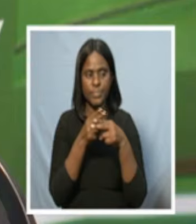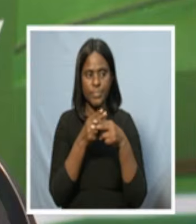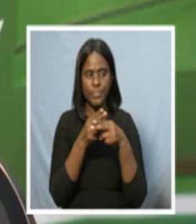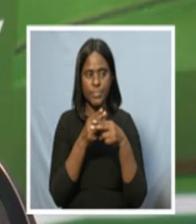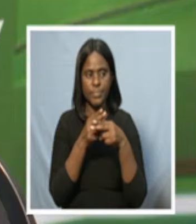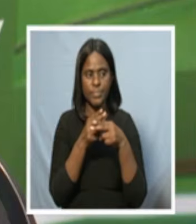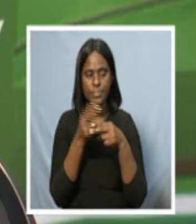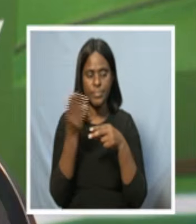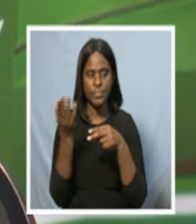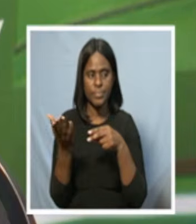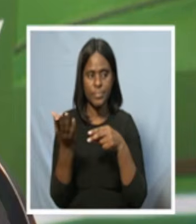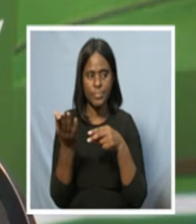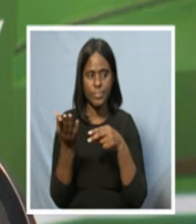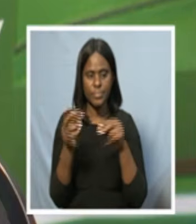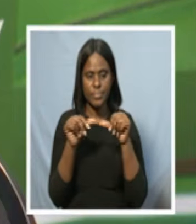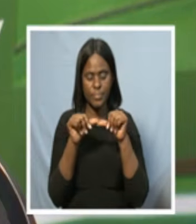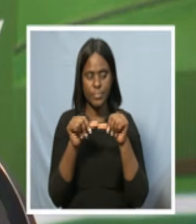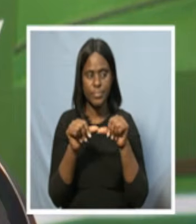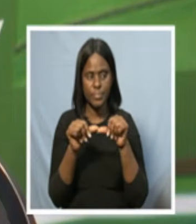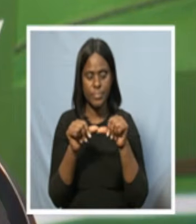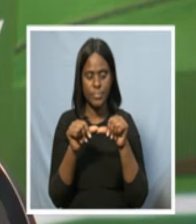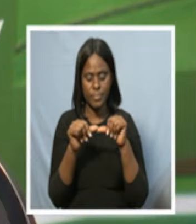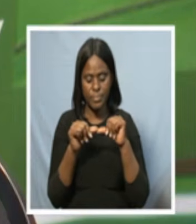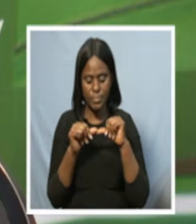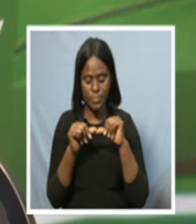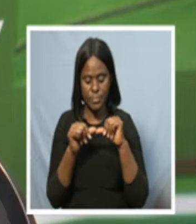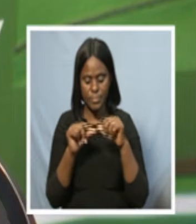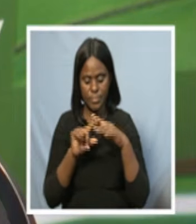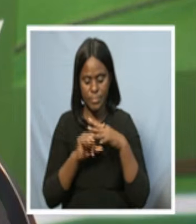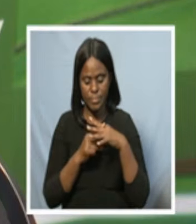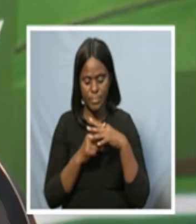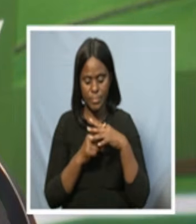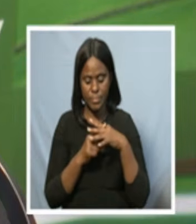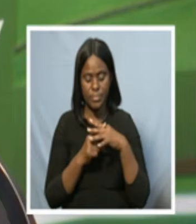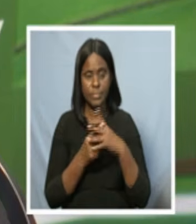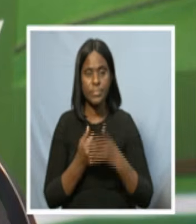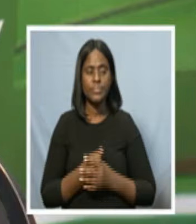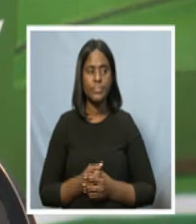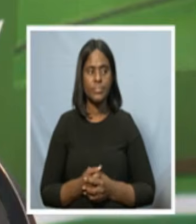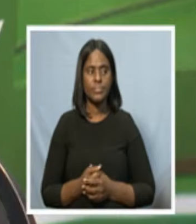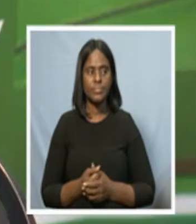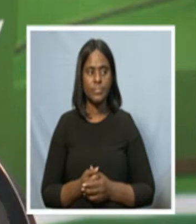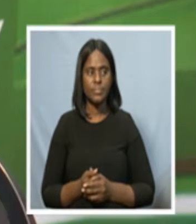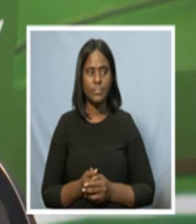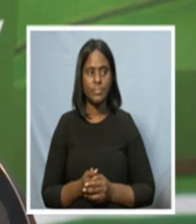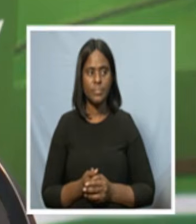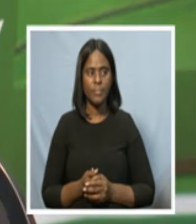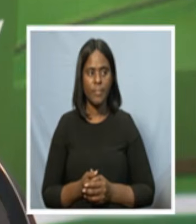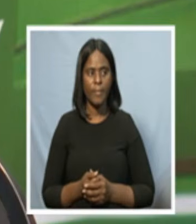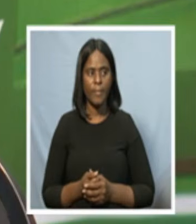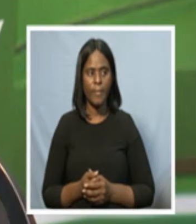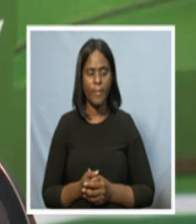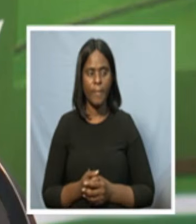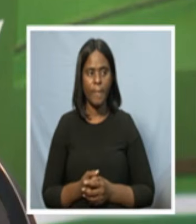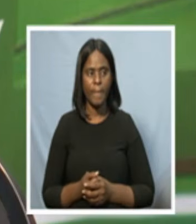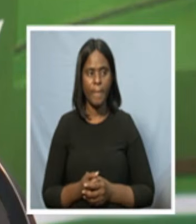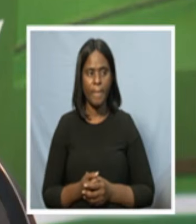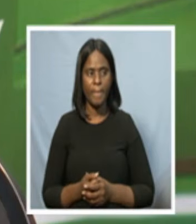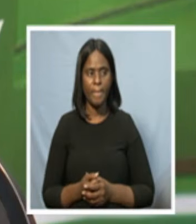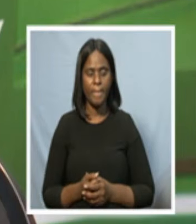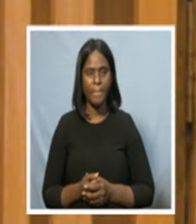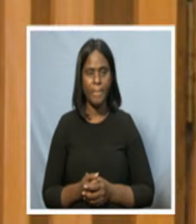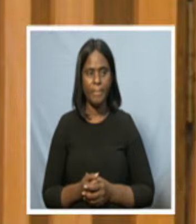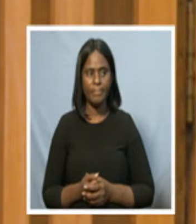that was the ministerial statement that the Minister of Water Development delivered on the floor of the House.